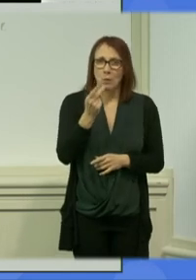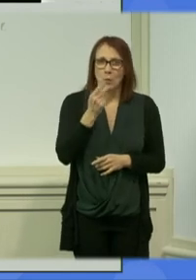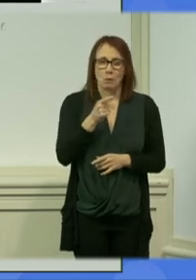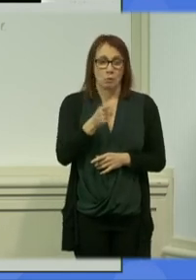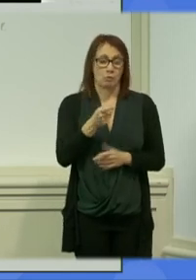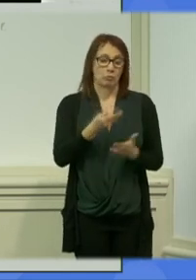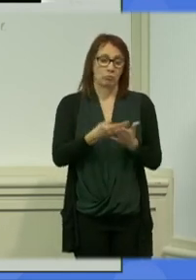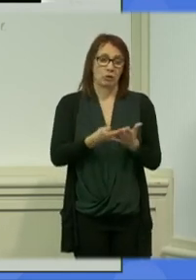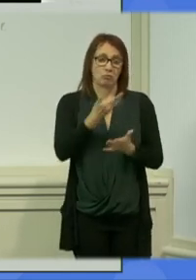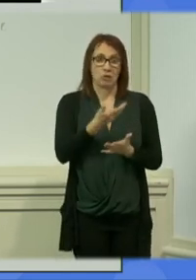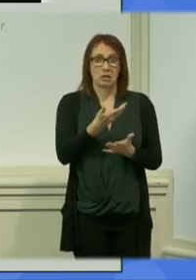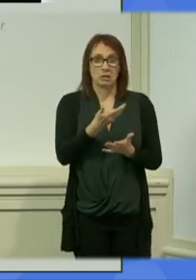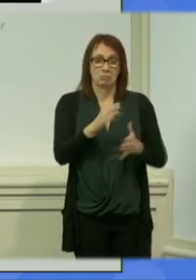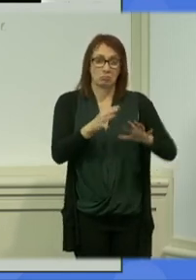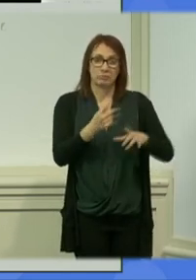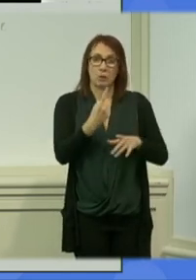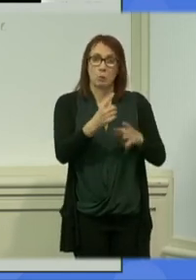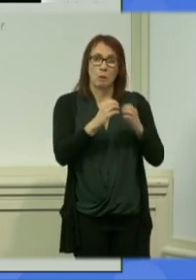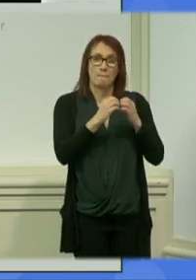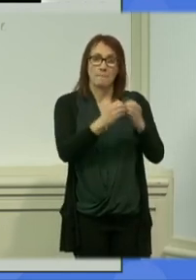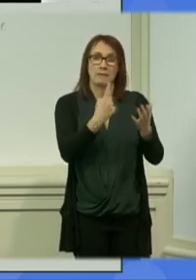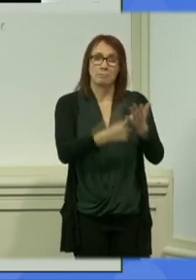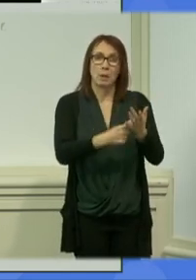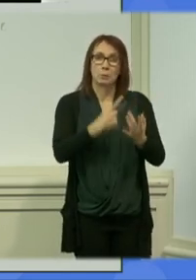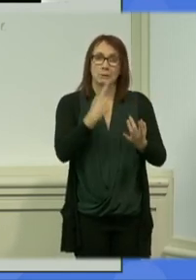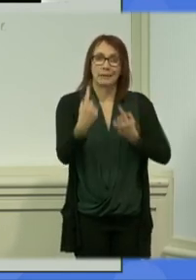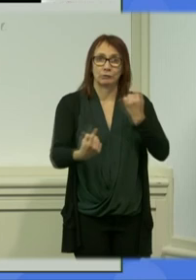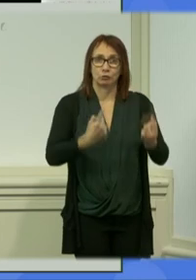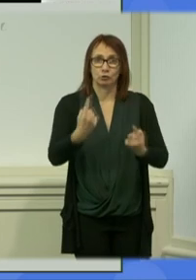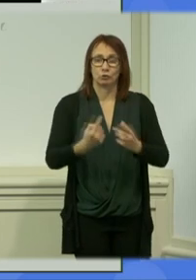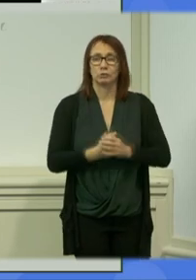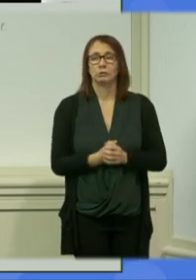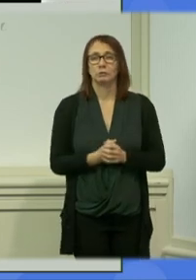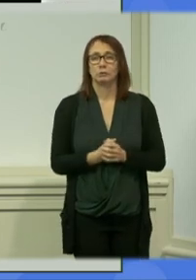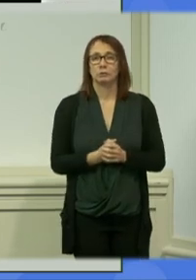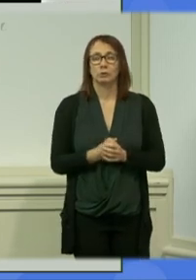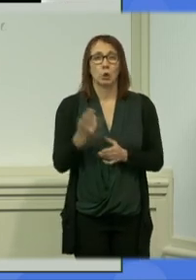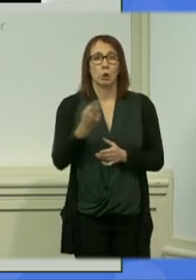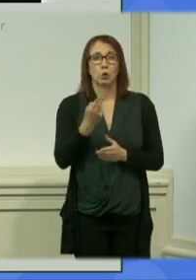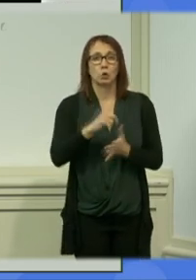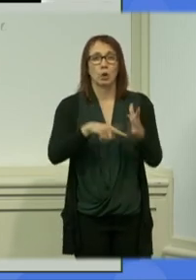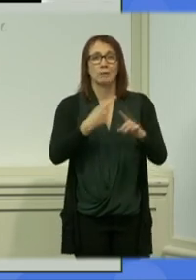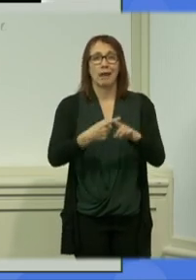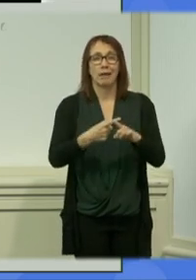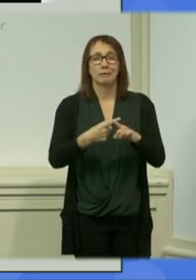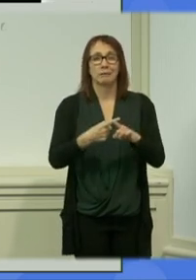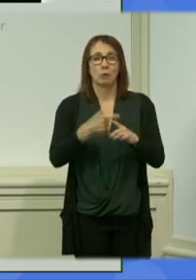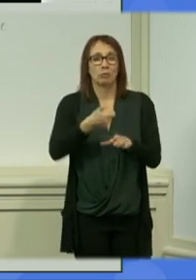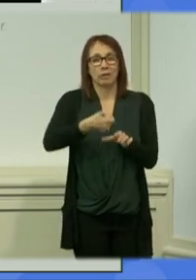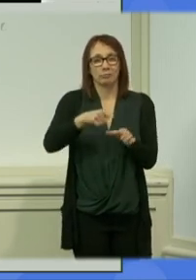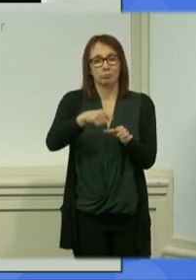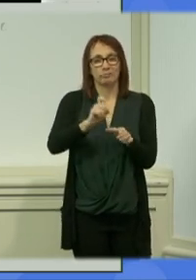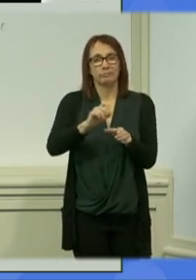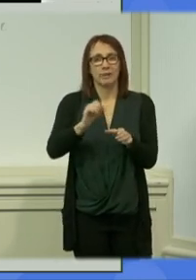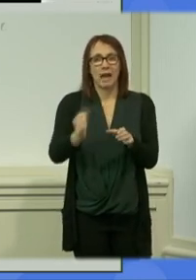actually raise about £1 billion each in Scotland, roughly. The sugar tax, you might remember this was introduced on soft drinks. You might remember Iron